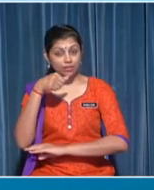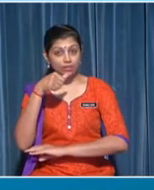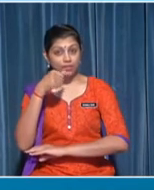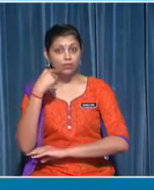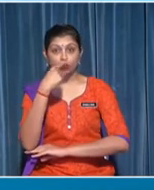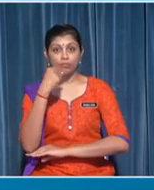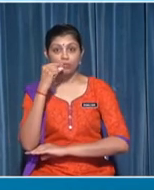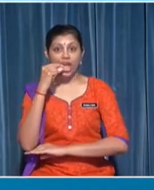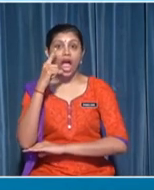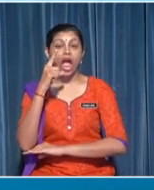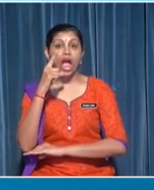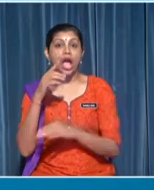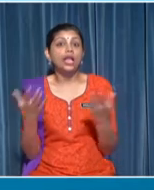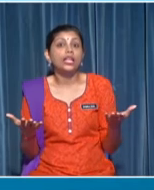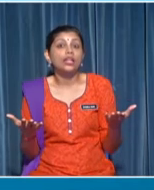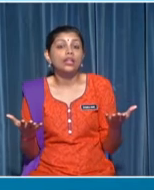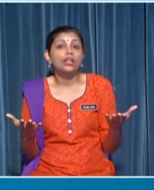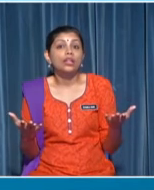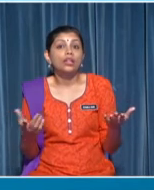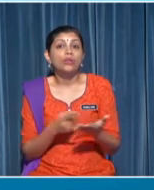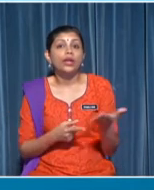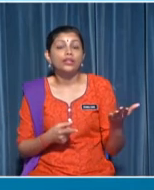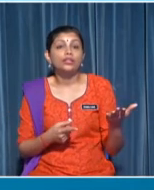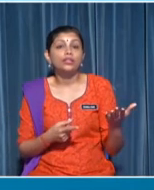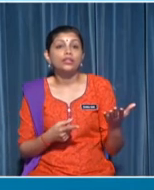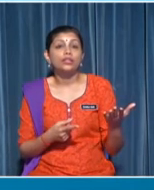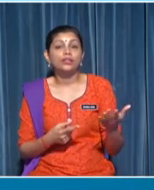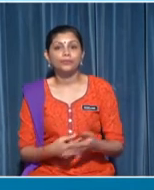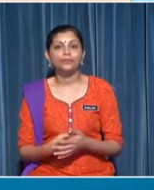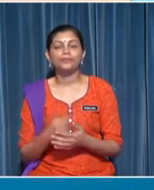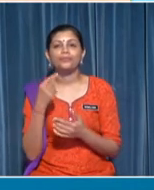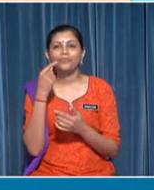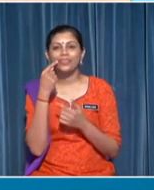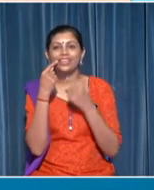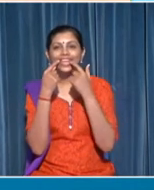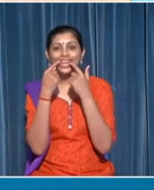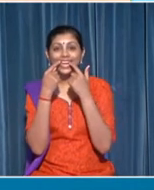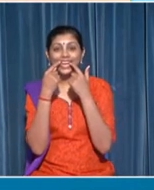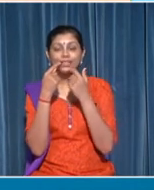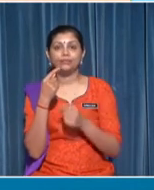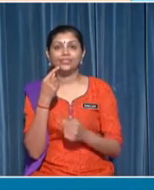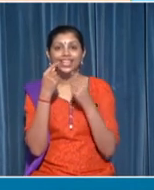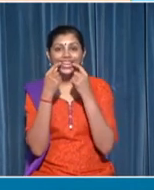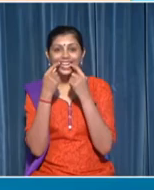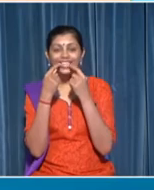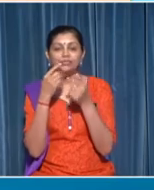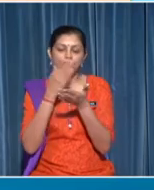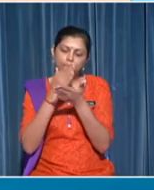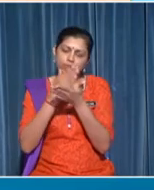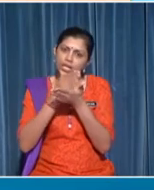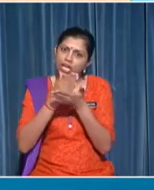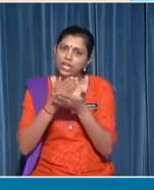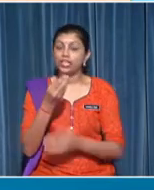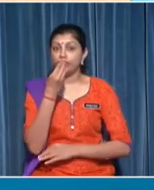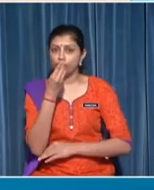mouth and then? Yes, your incisor teeth will cut the food first into smaller